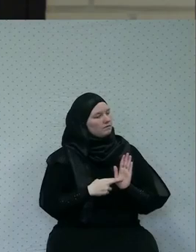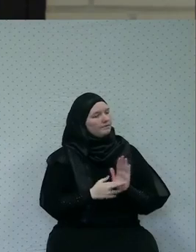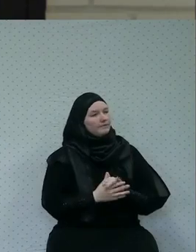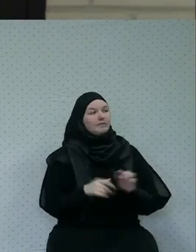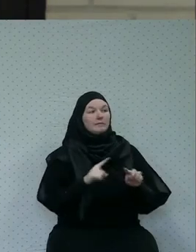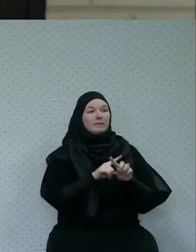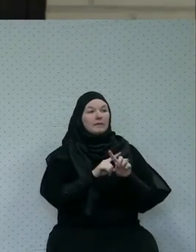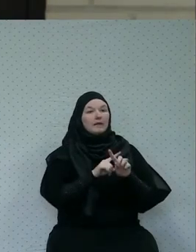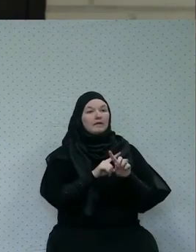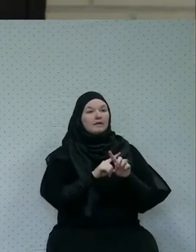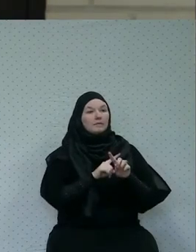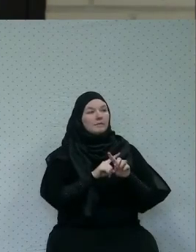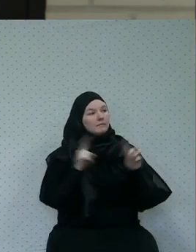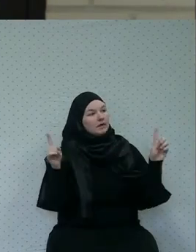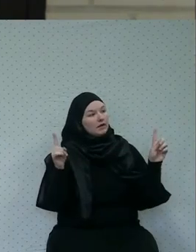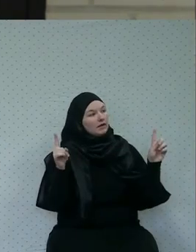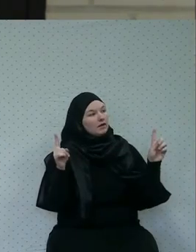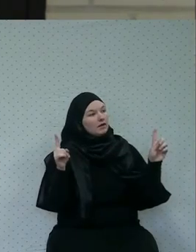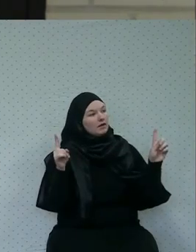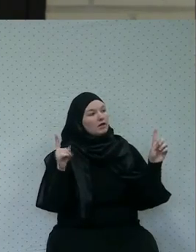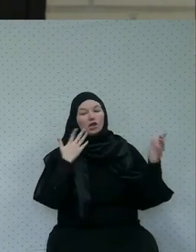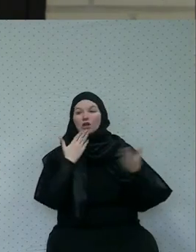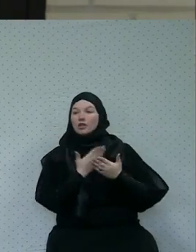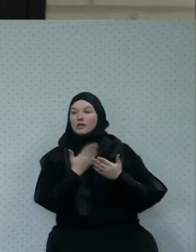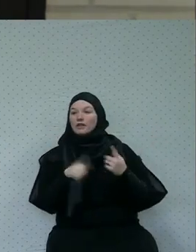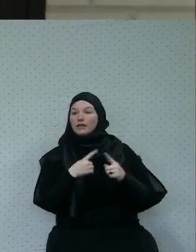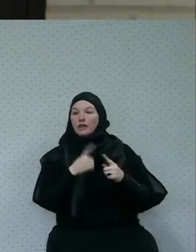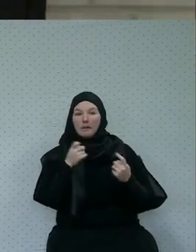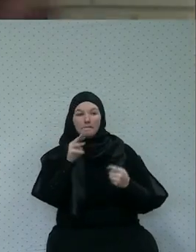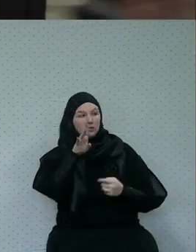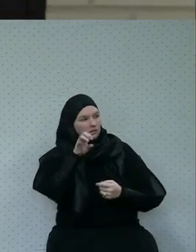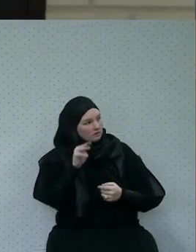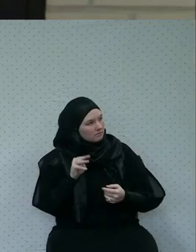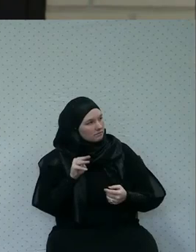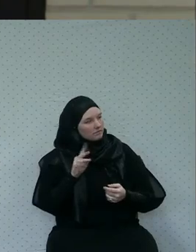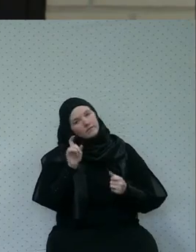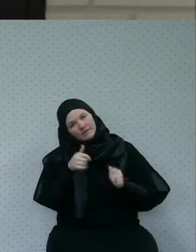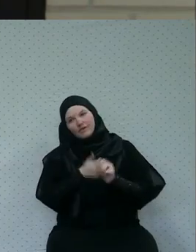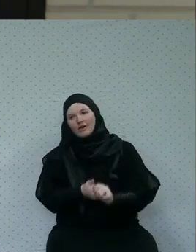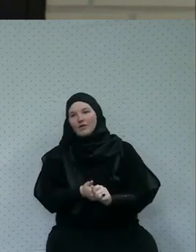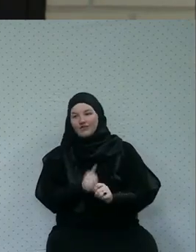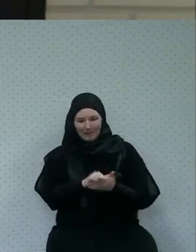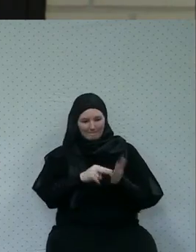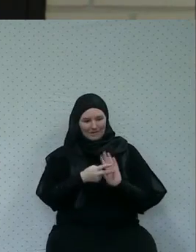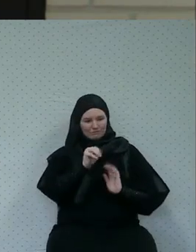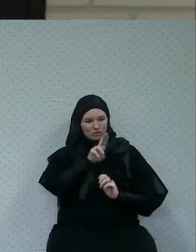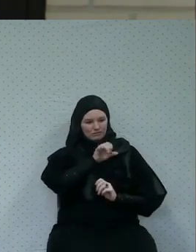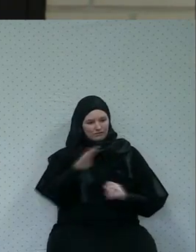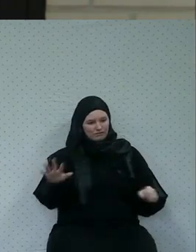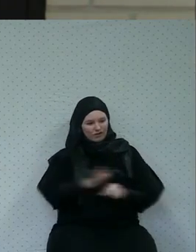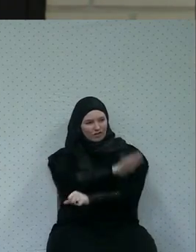But the crux of being a Muslim actually is to comply. That's what being a Muslim is, to